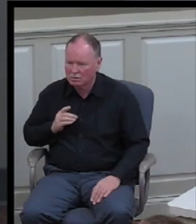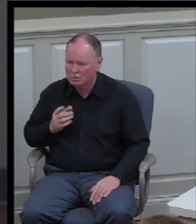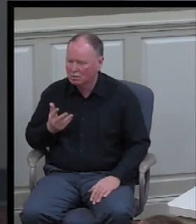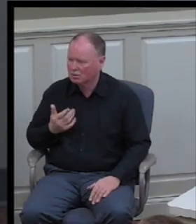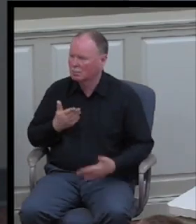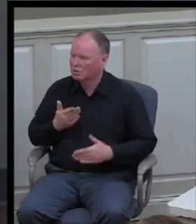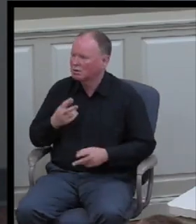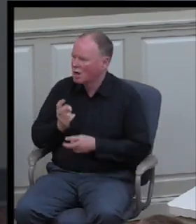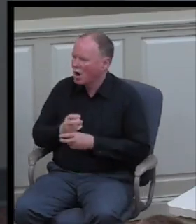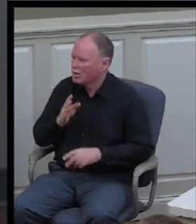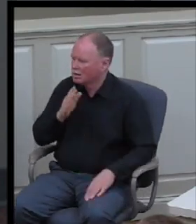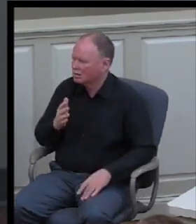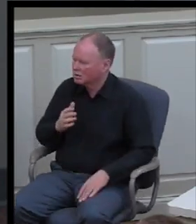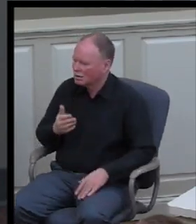for so long.